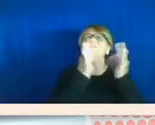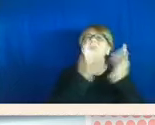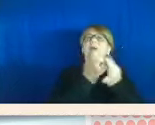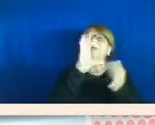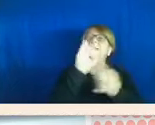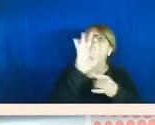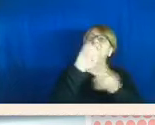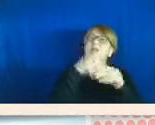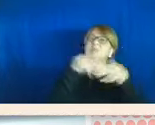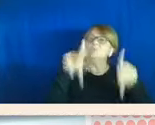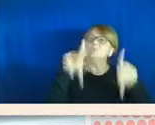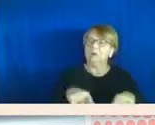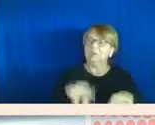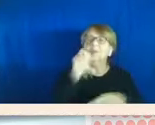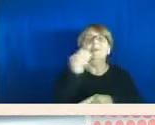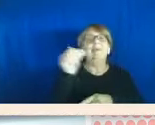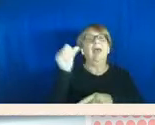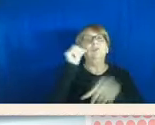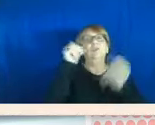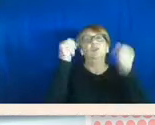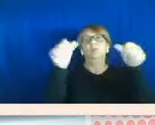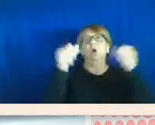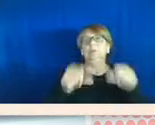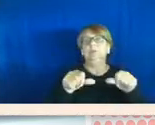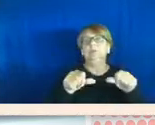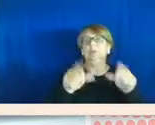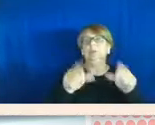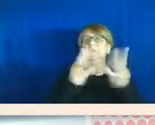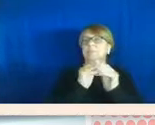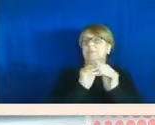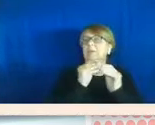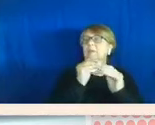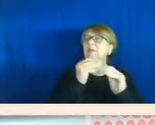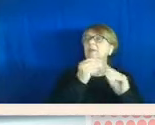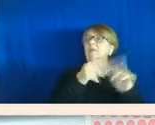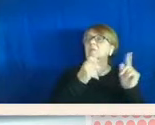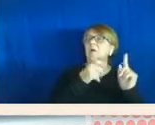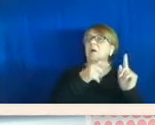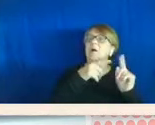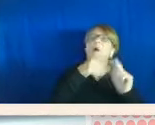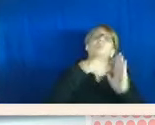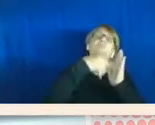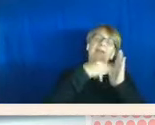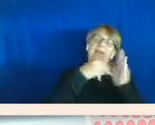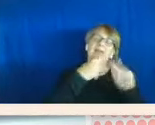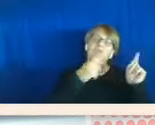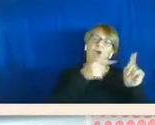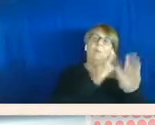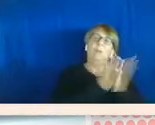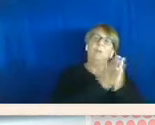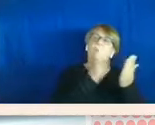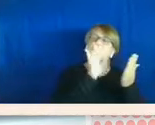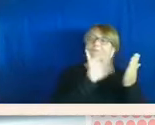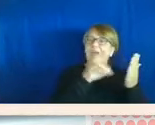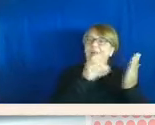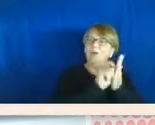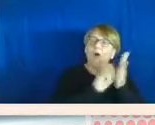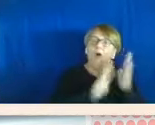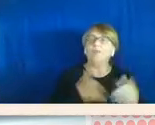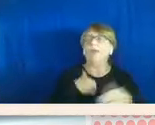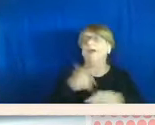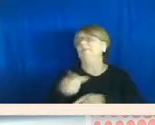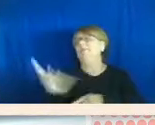yesterday, we posted a reading from one of our book fair authors. We got several different entertainment videos. We have